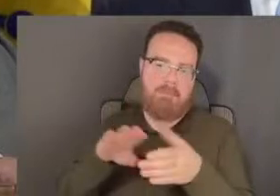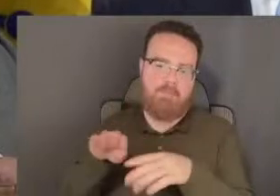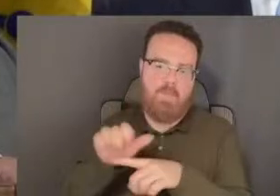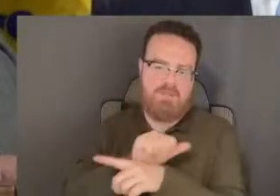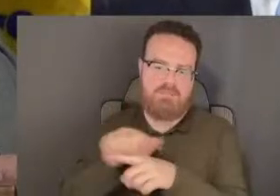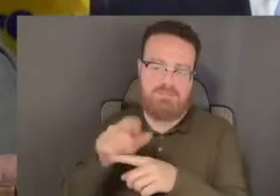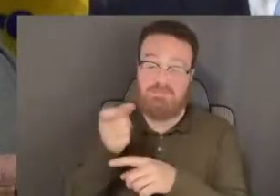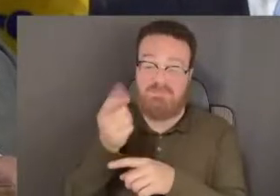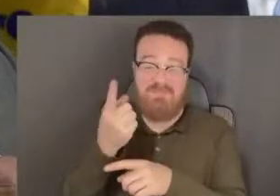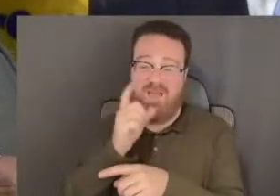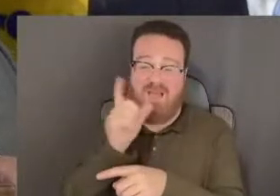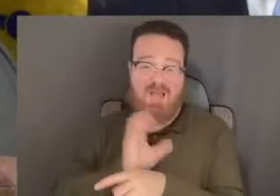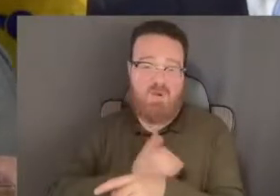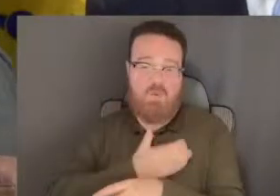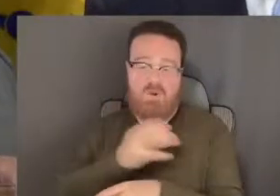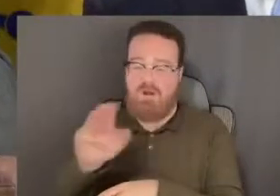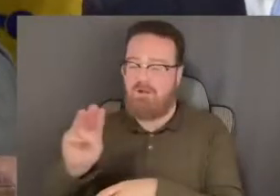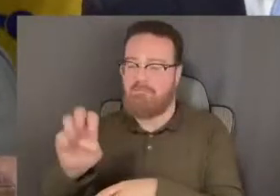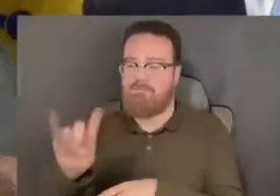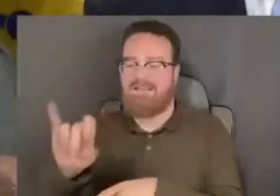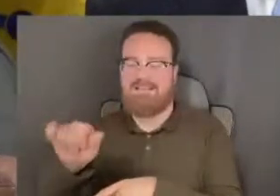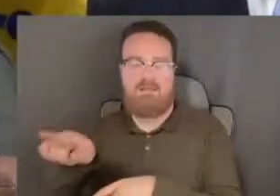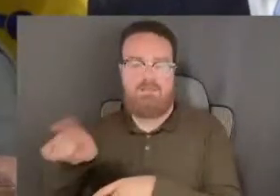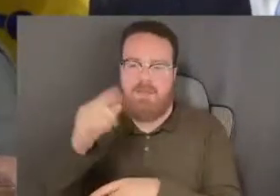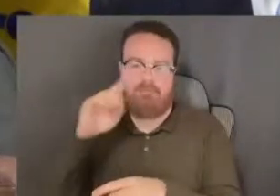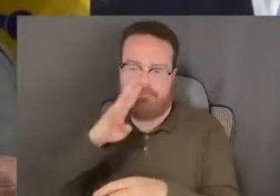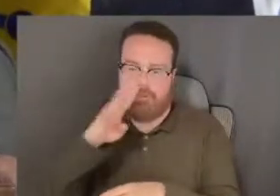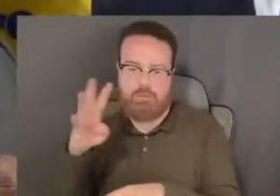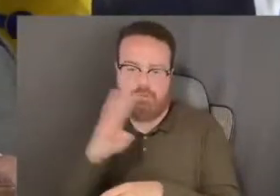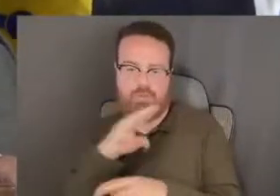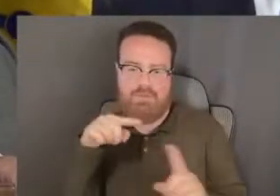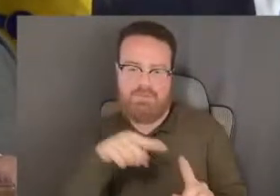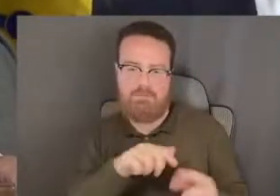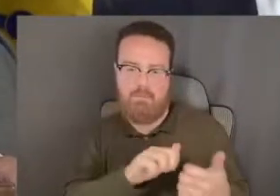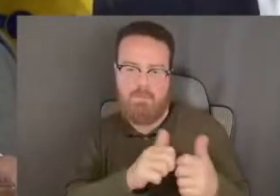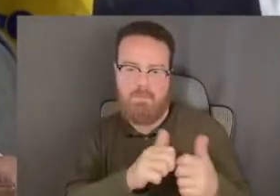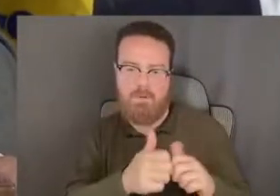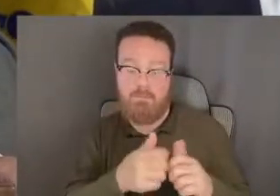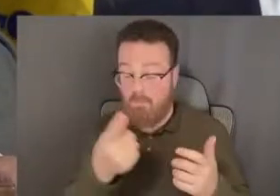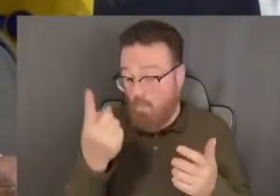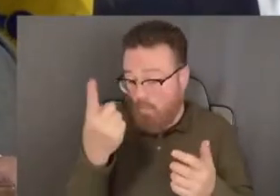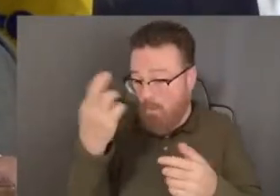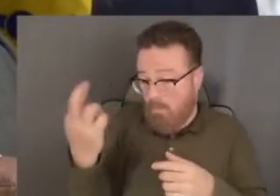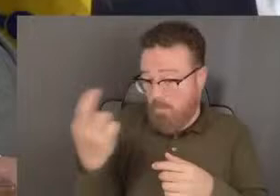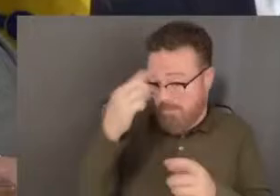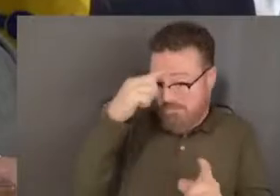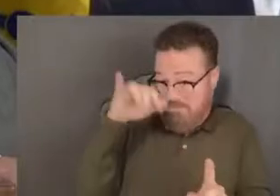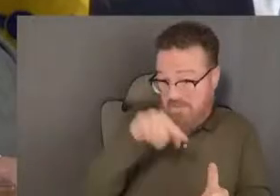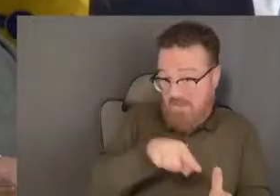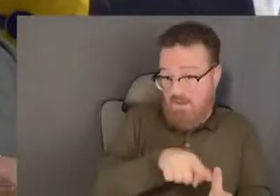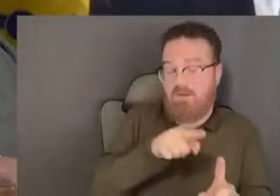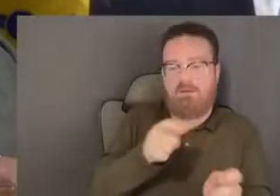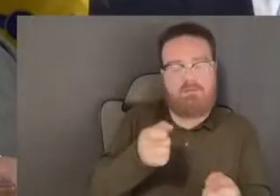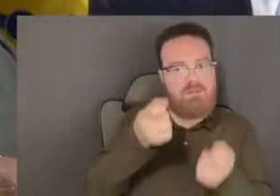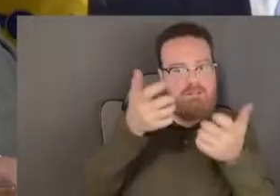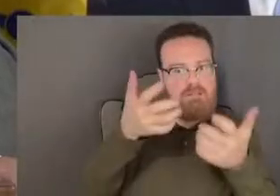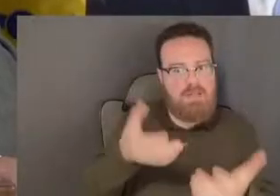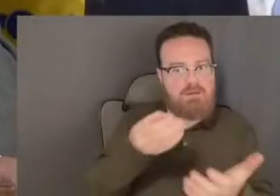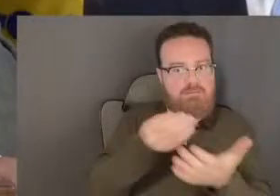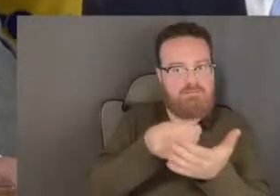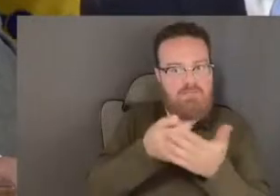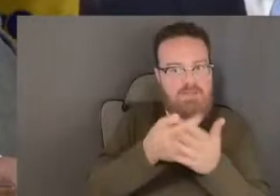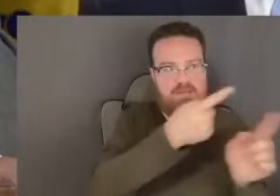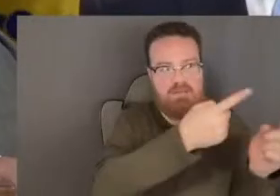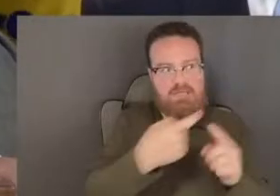And one of the possible reasons for that is the amount of money that's coming from the pharmaceutical